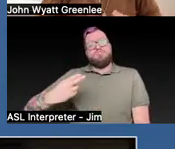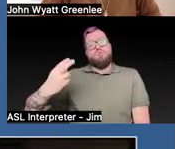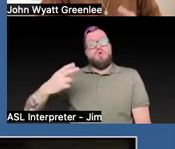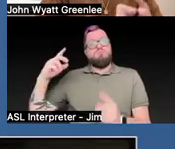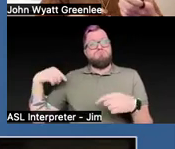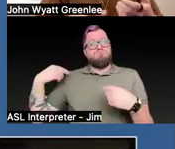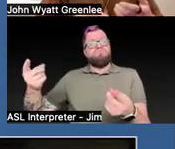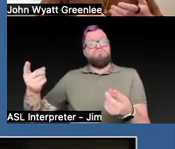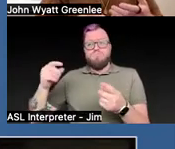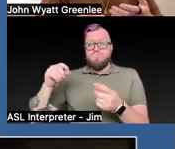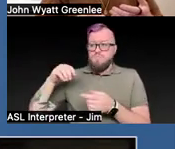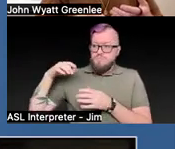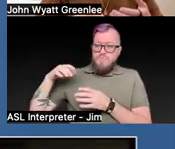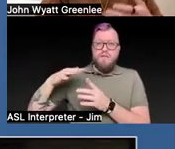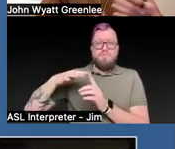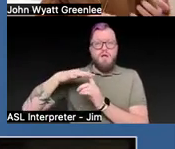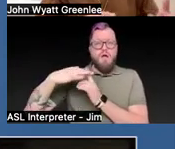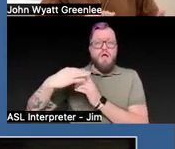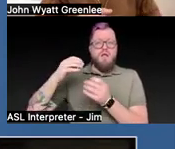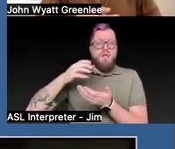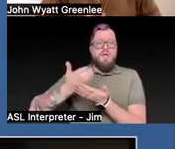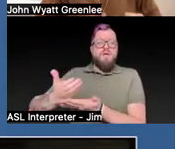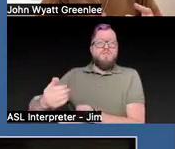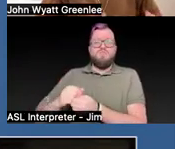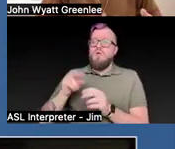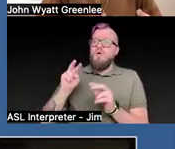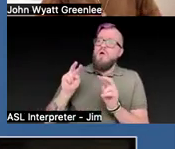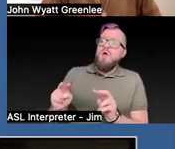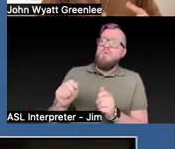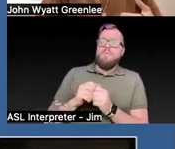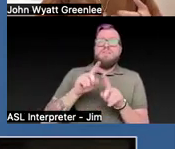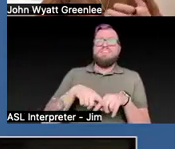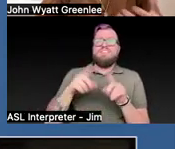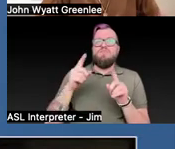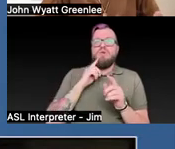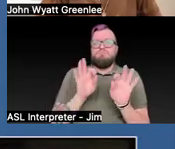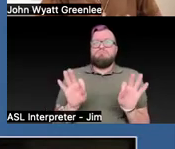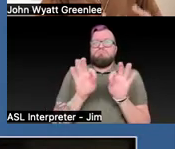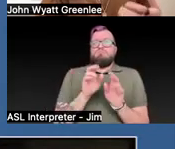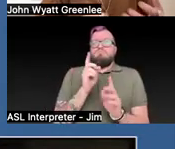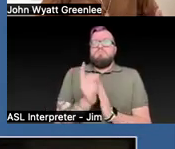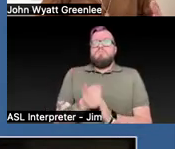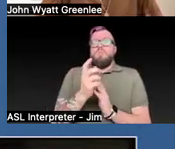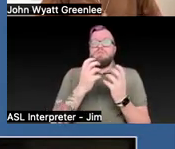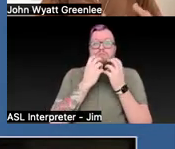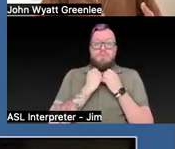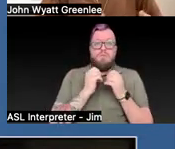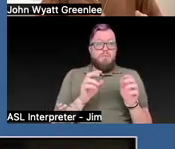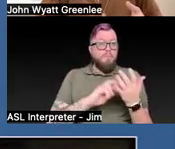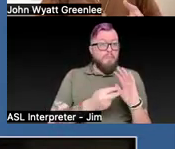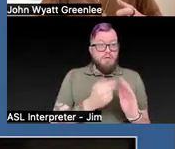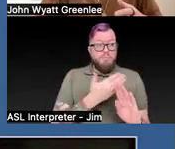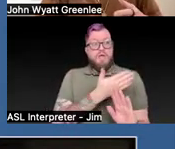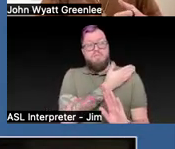understand the sort of the ways that different historical moments, what they have meant, what they can mean to us now.